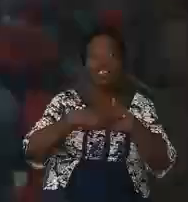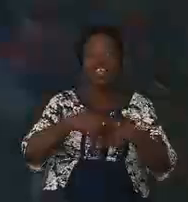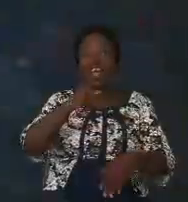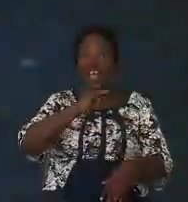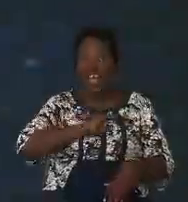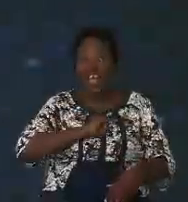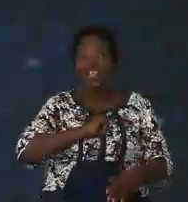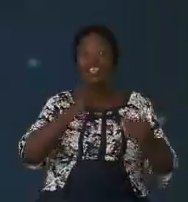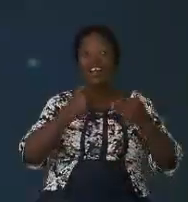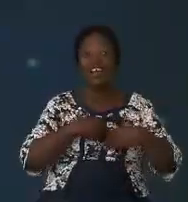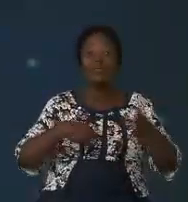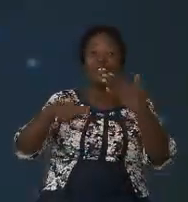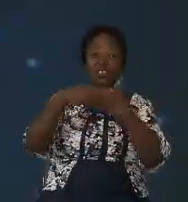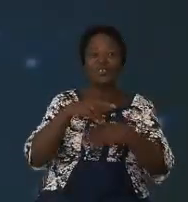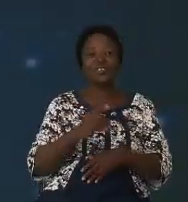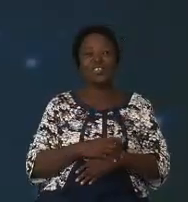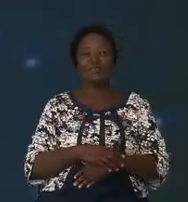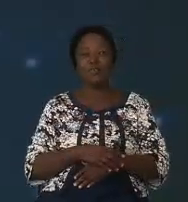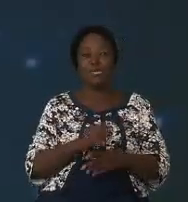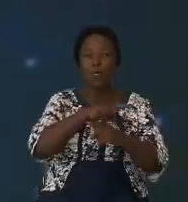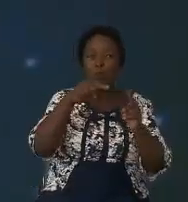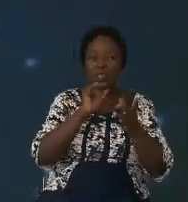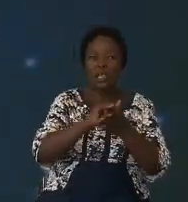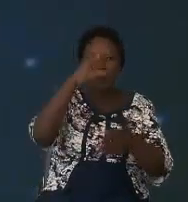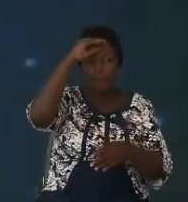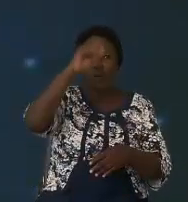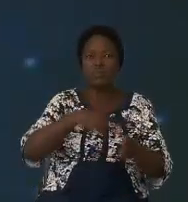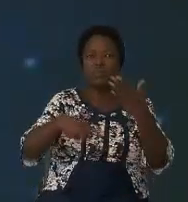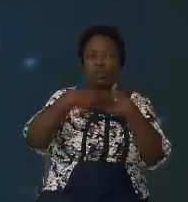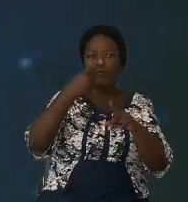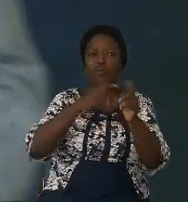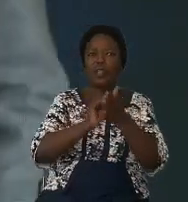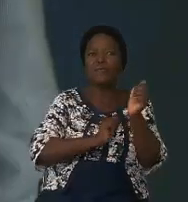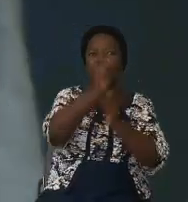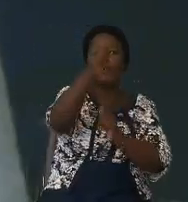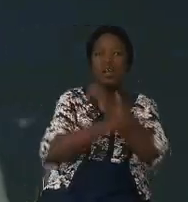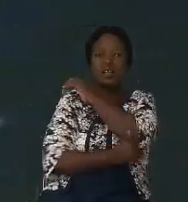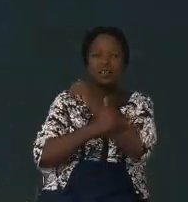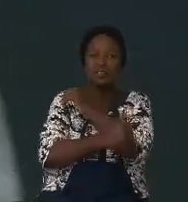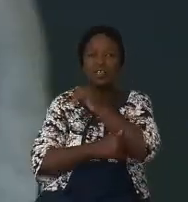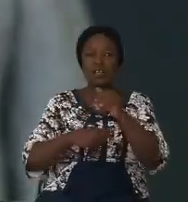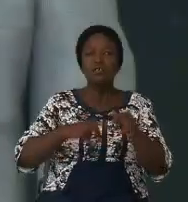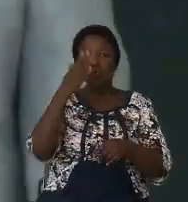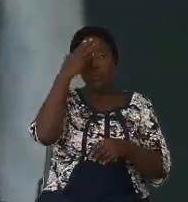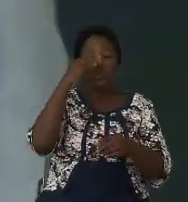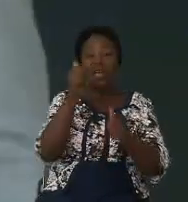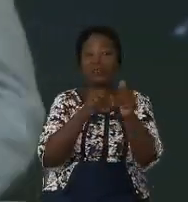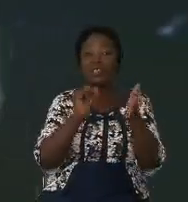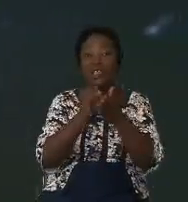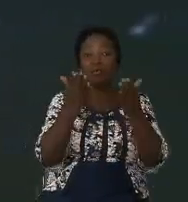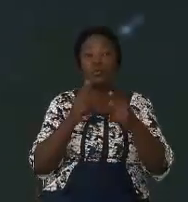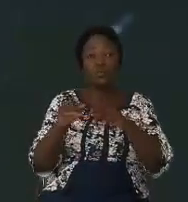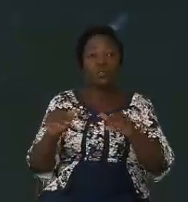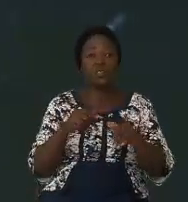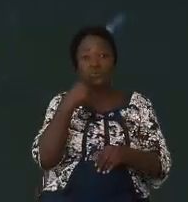I have returned. I have returned. When that boy returned from the far